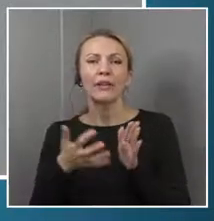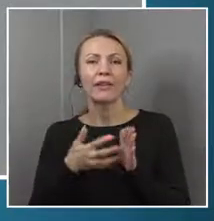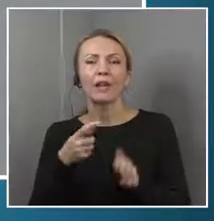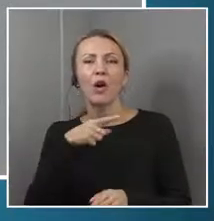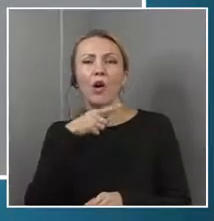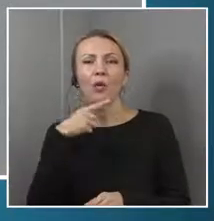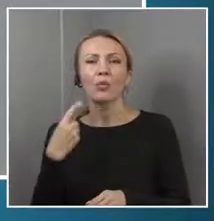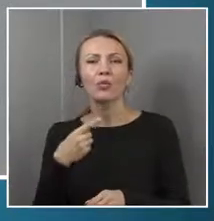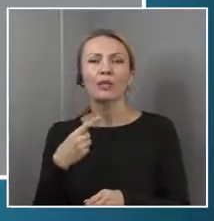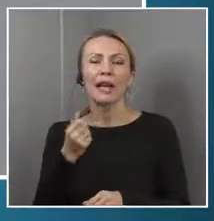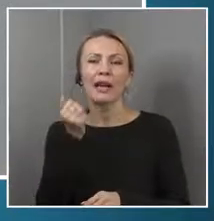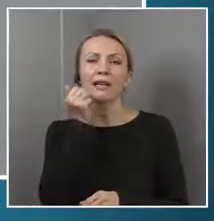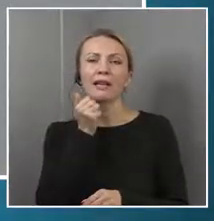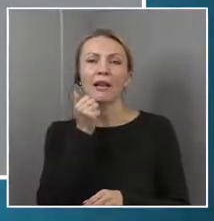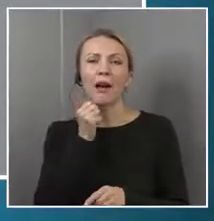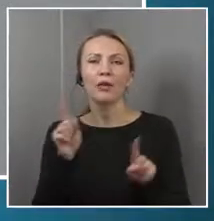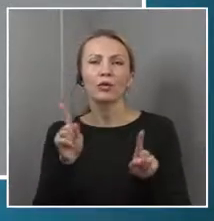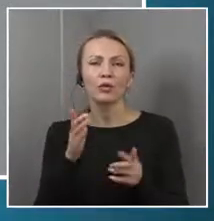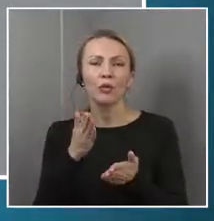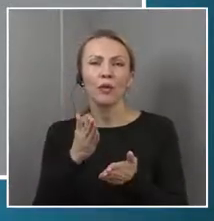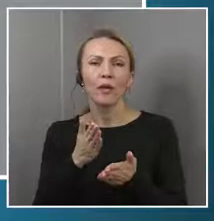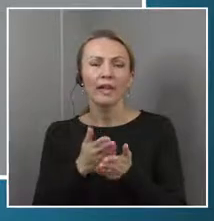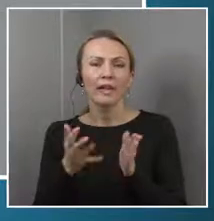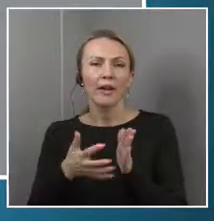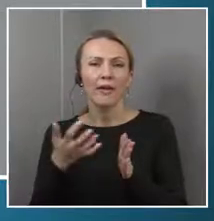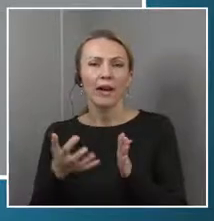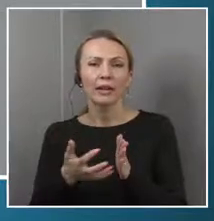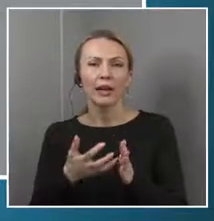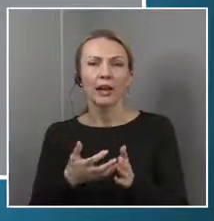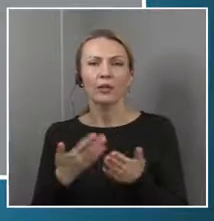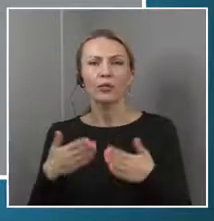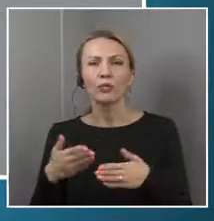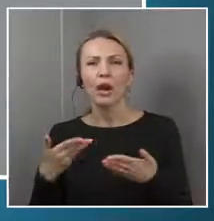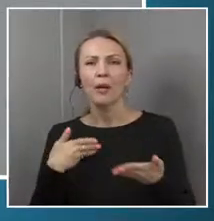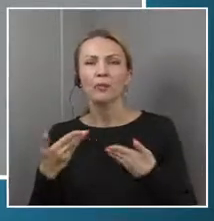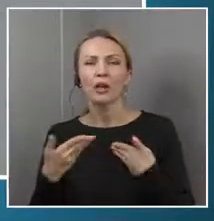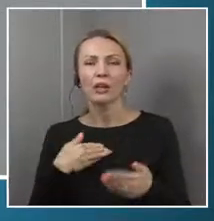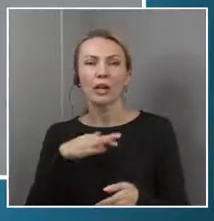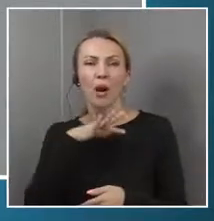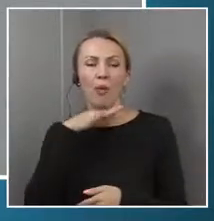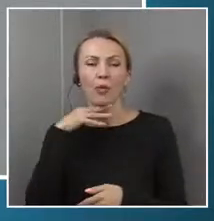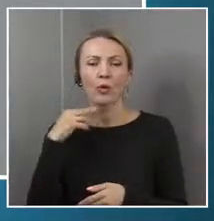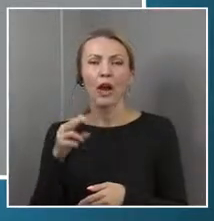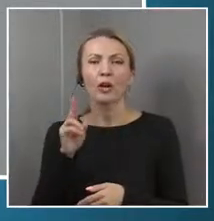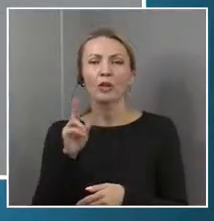In Moscow, there is a huge deficit of Russian classic art.